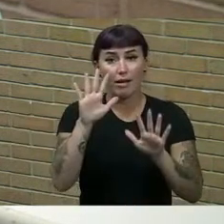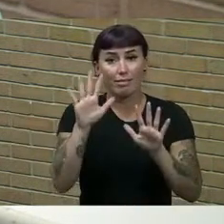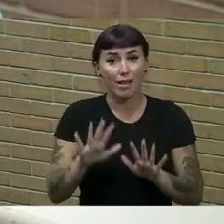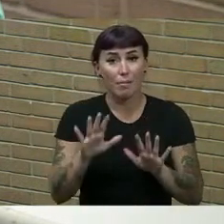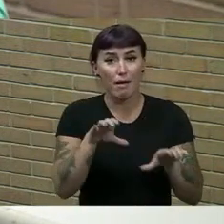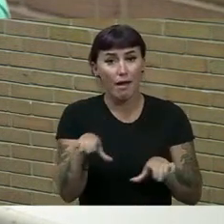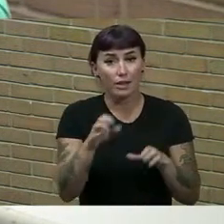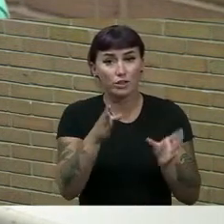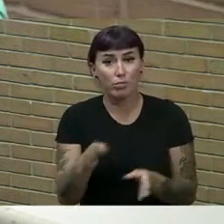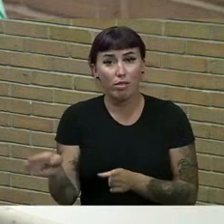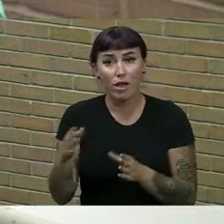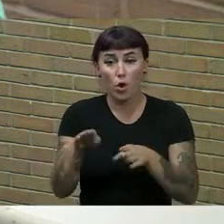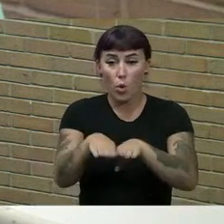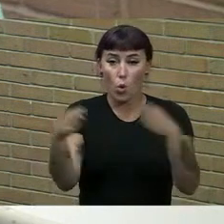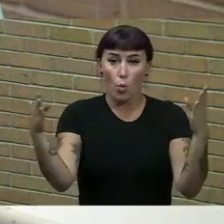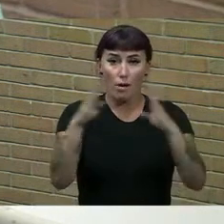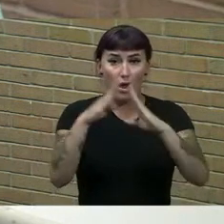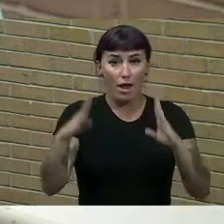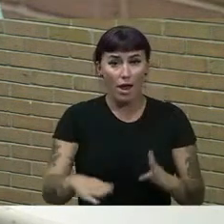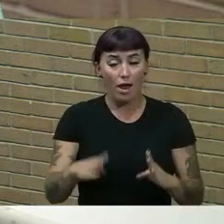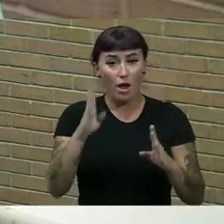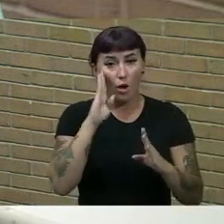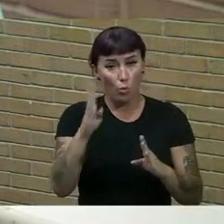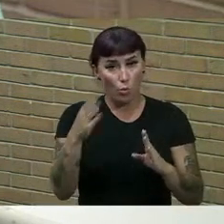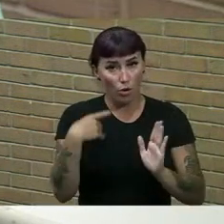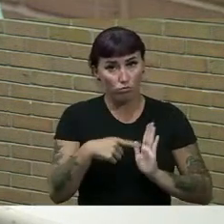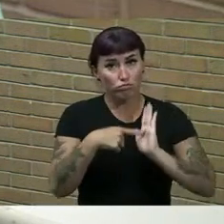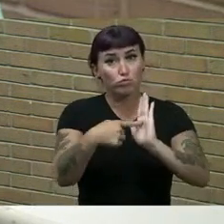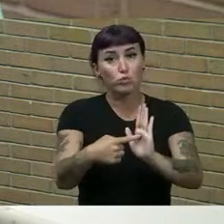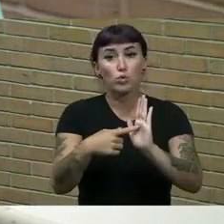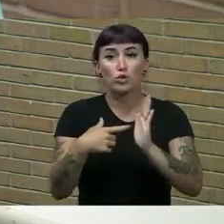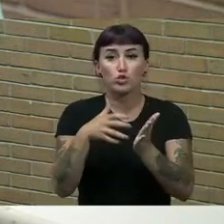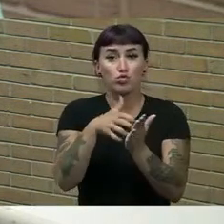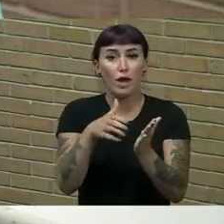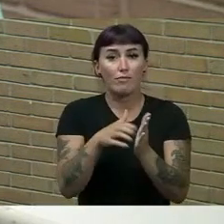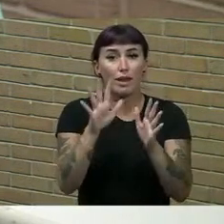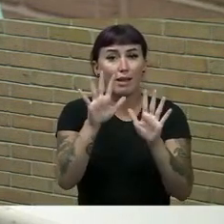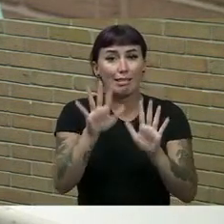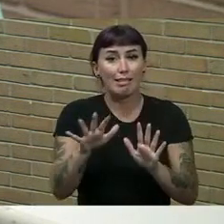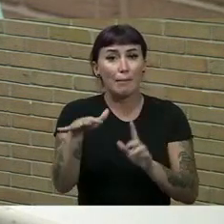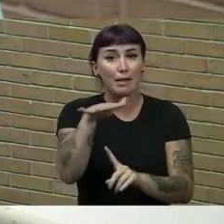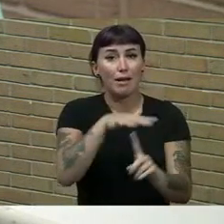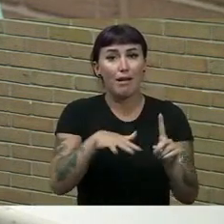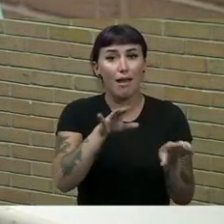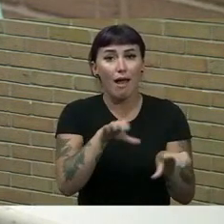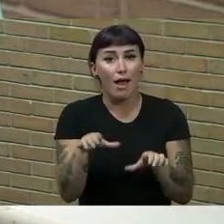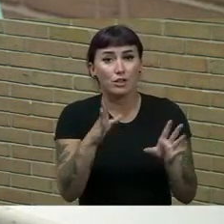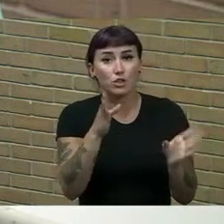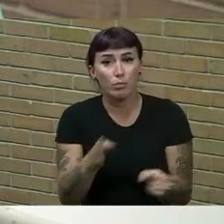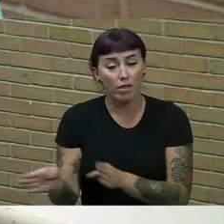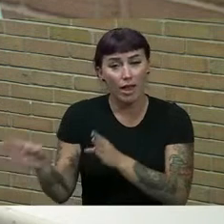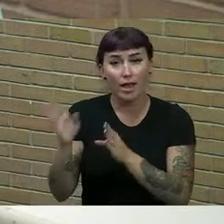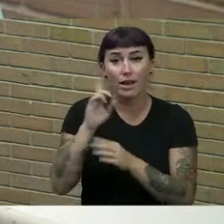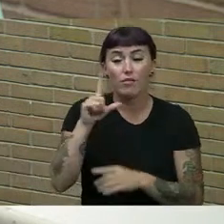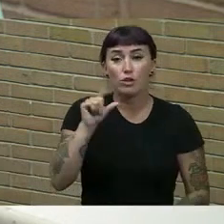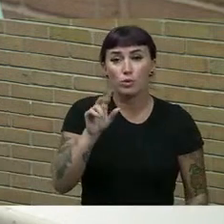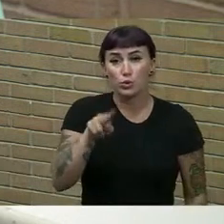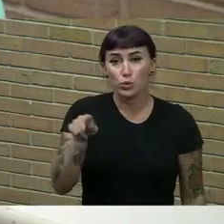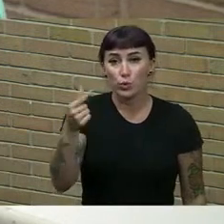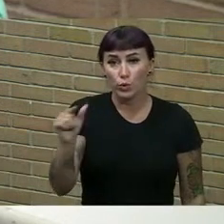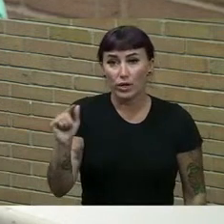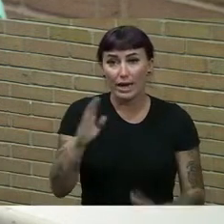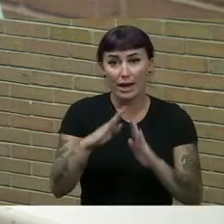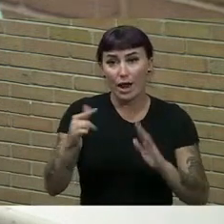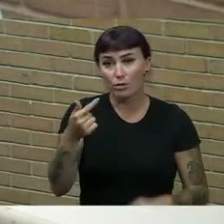House, where we will unveil the draft Climate Action Plan and the 2022 Greenhouse Gas Inventory,